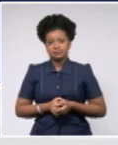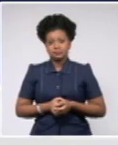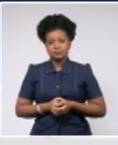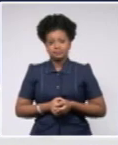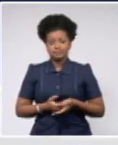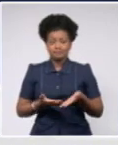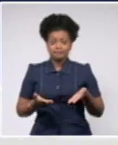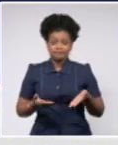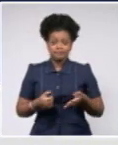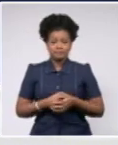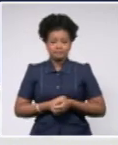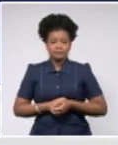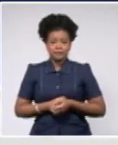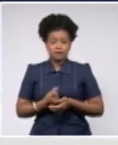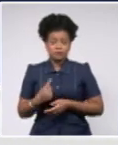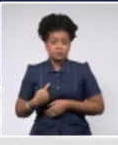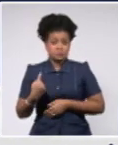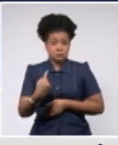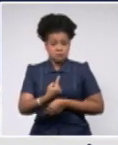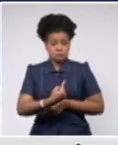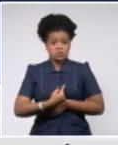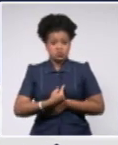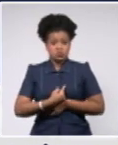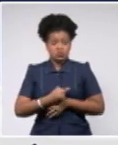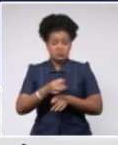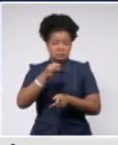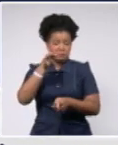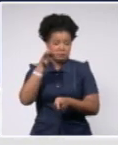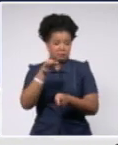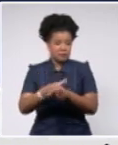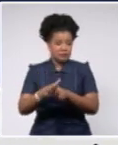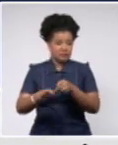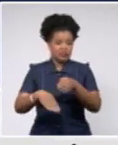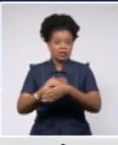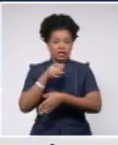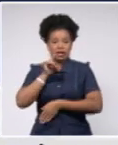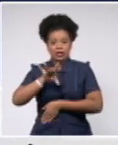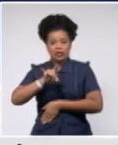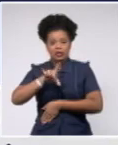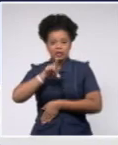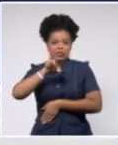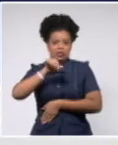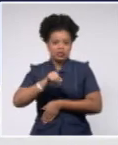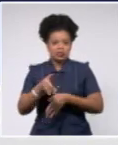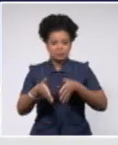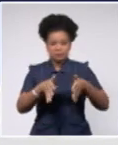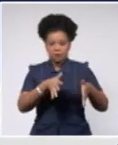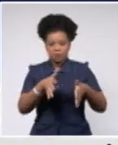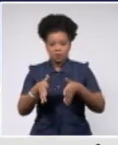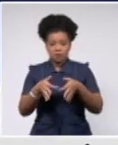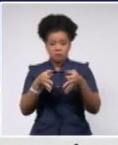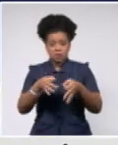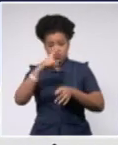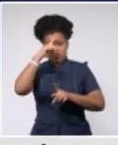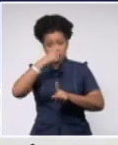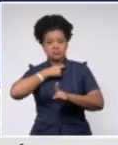September. She suffered cardiac arrest, and our health professionals managed to revive